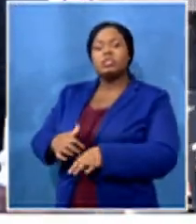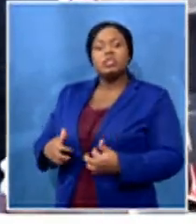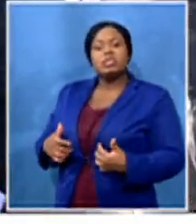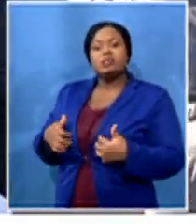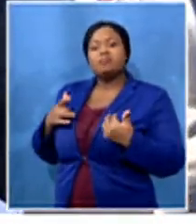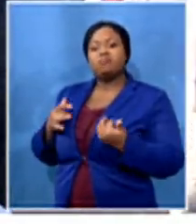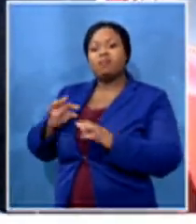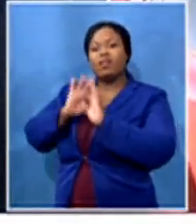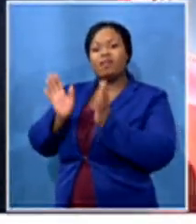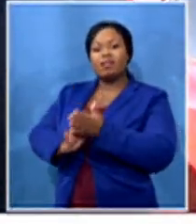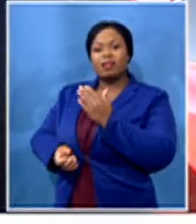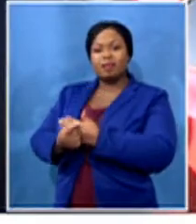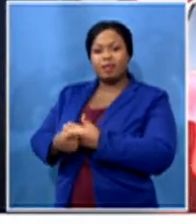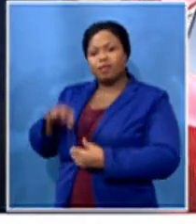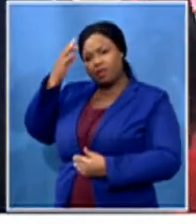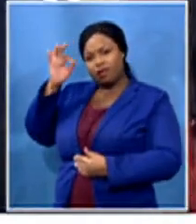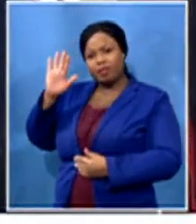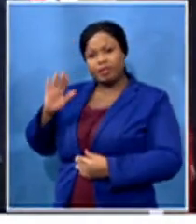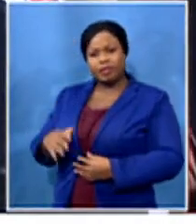by what has been taken.